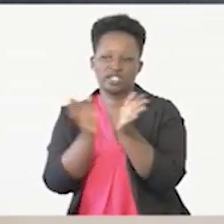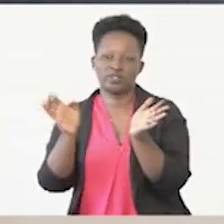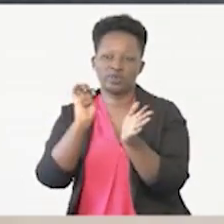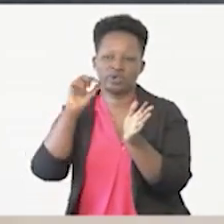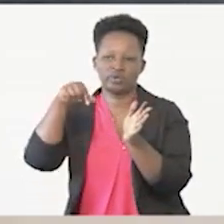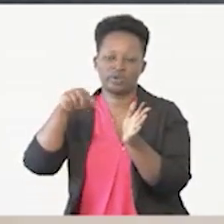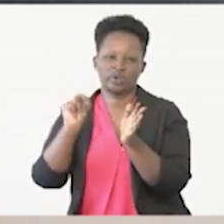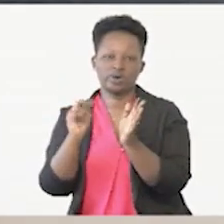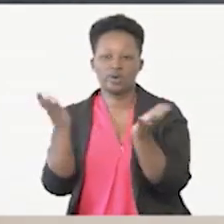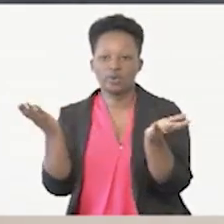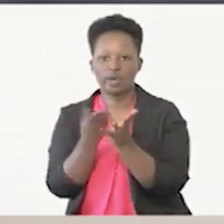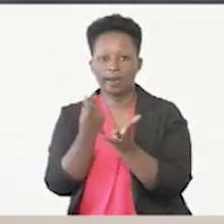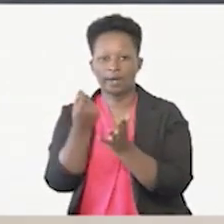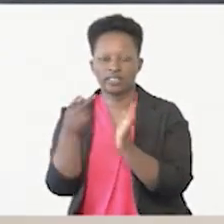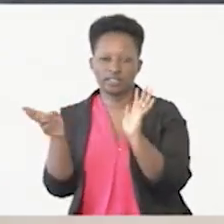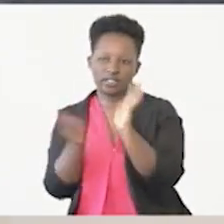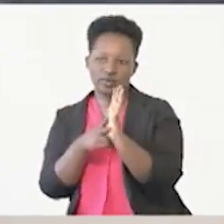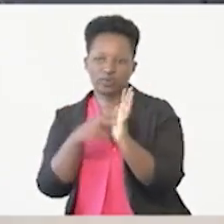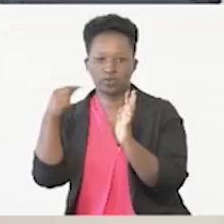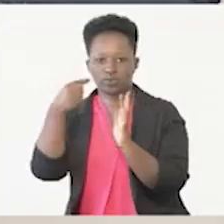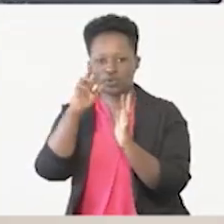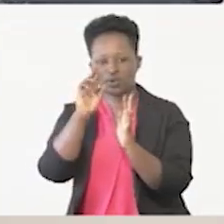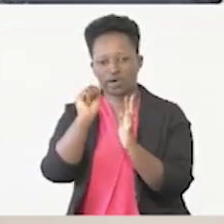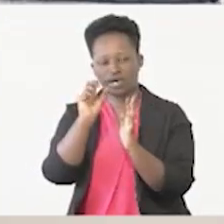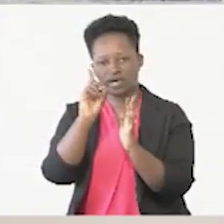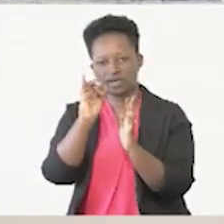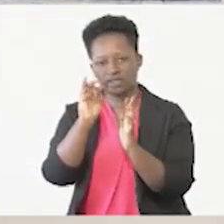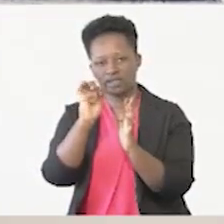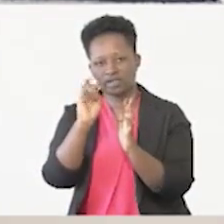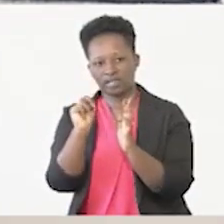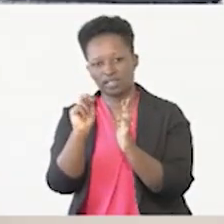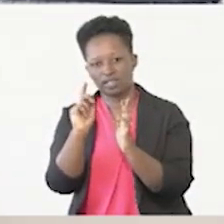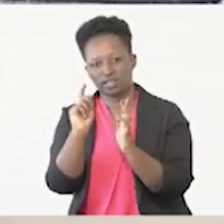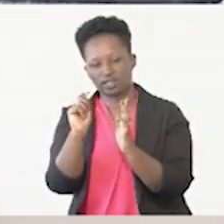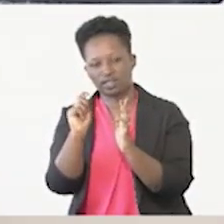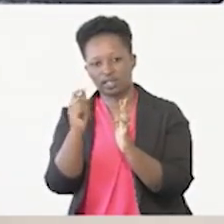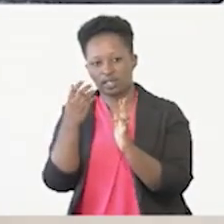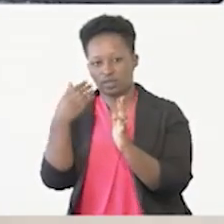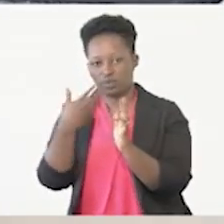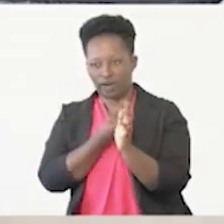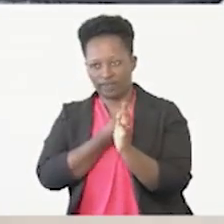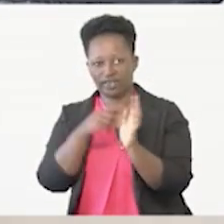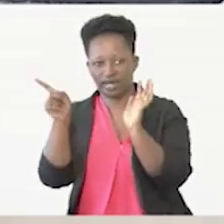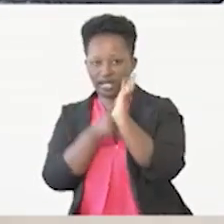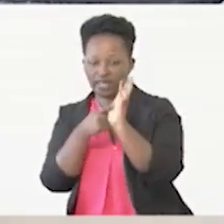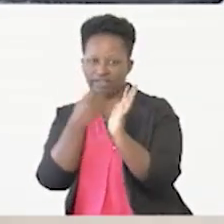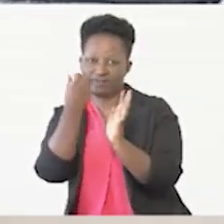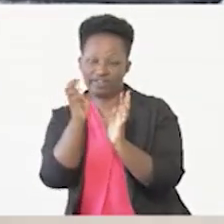whereby price is equal to gradient, of which our gradient, we have it, it is already